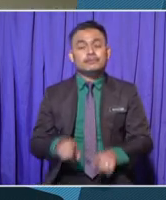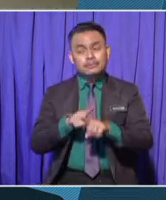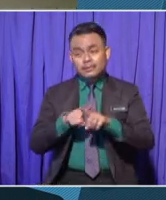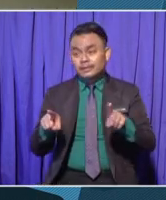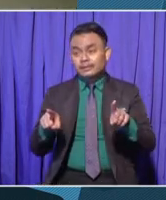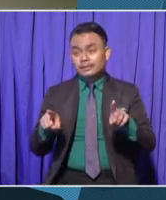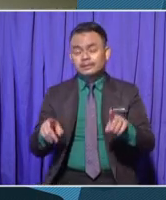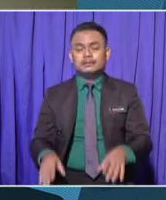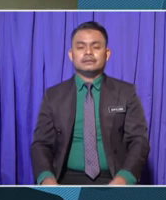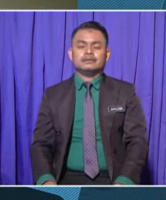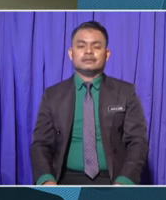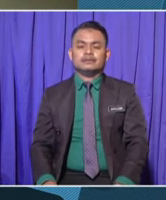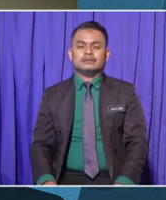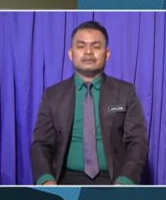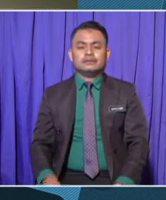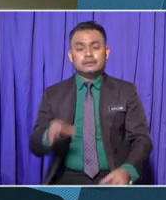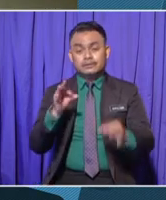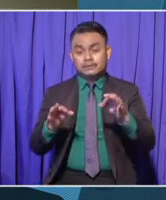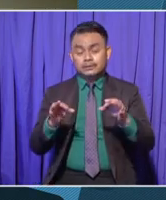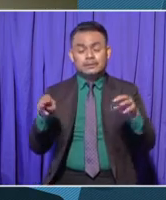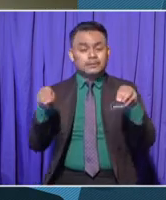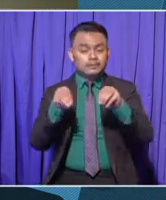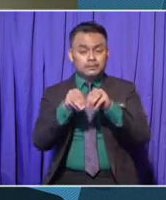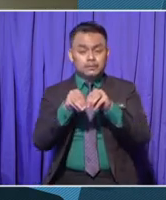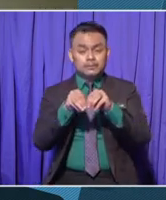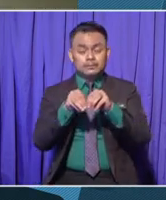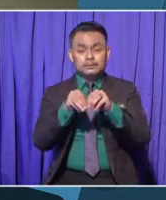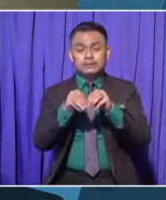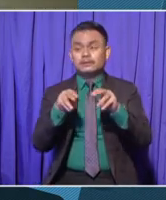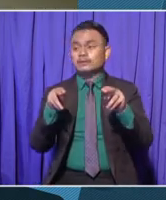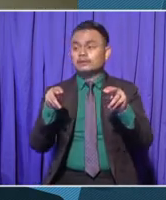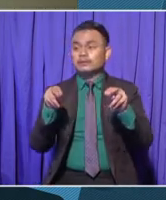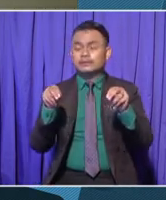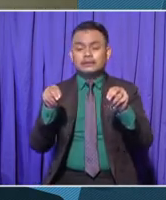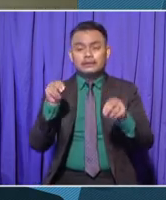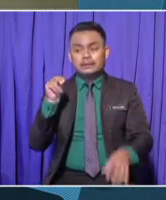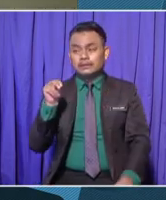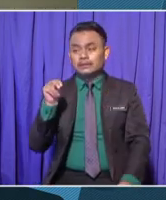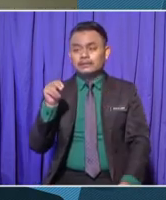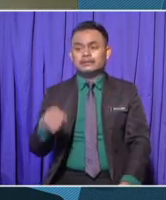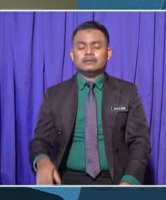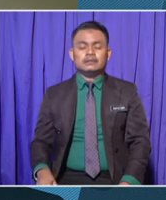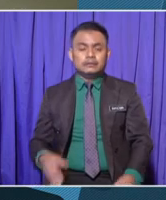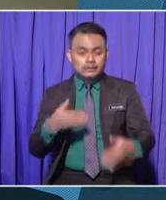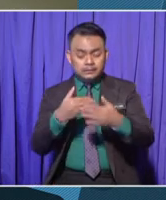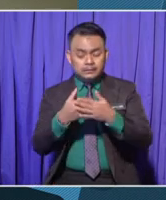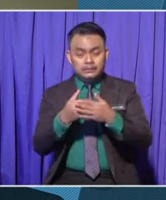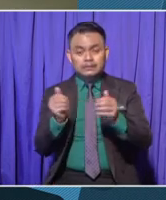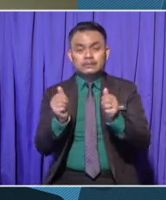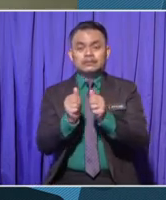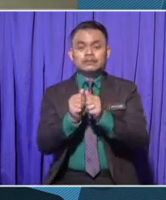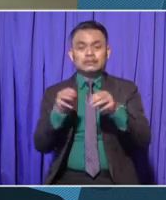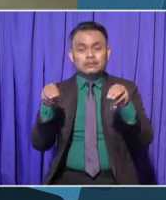But if the polar N is approached with another polar magnet